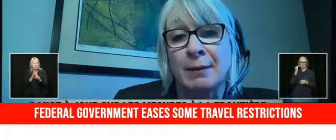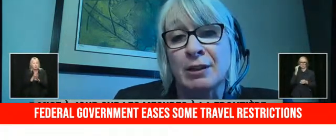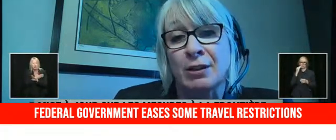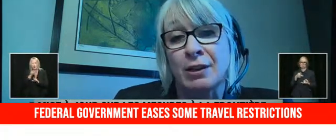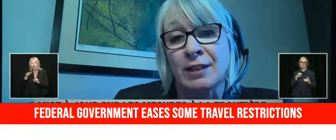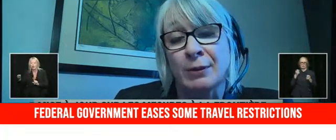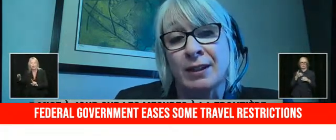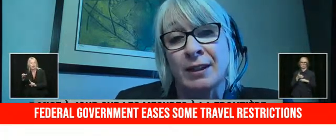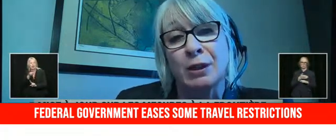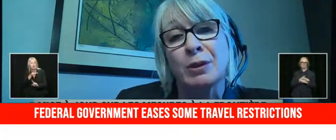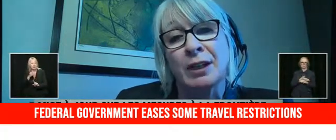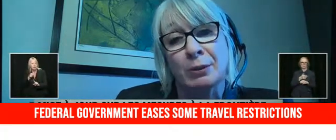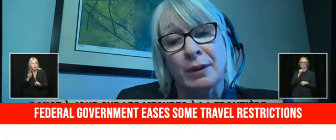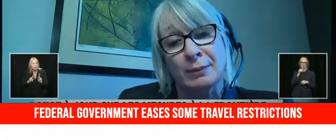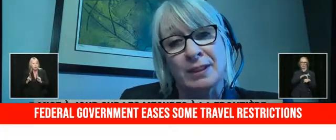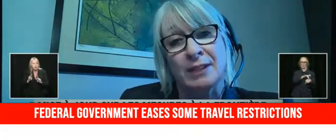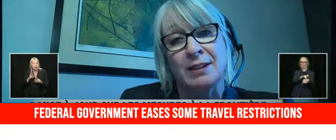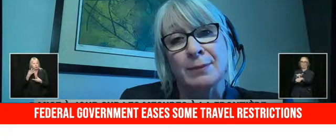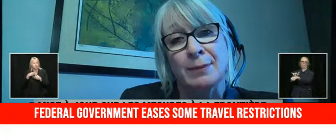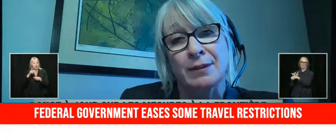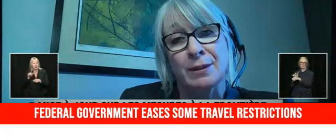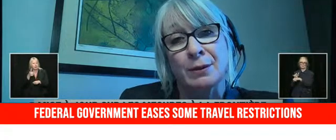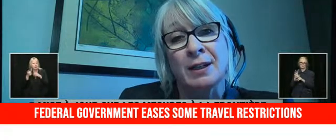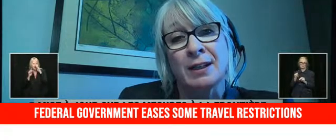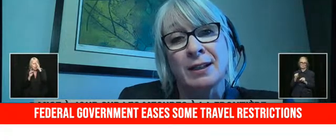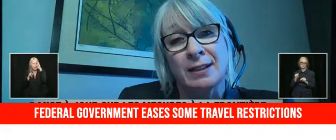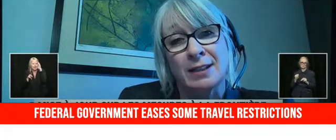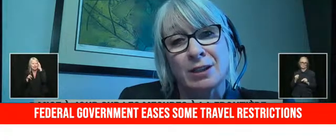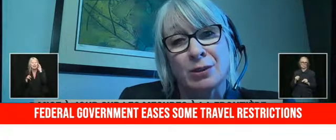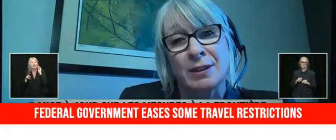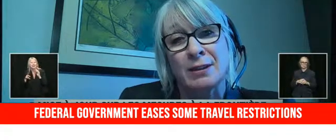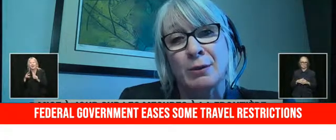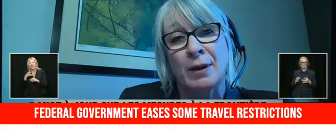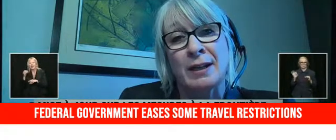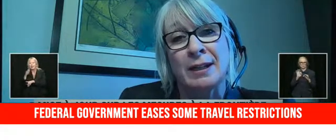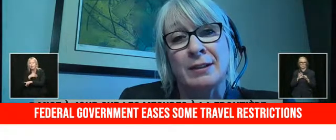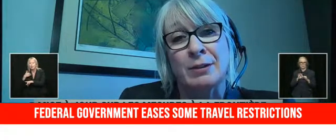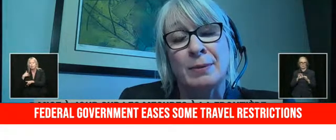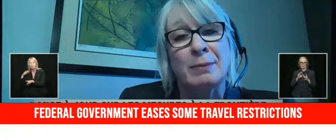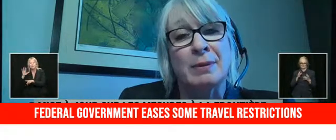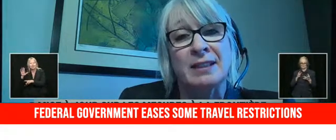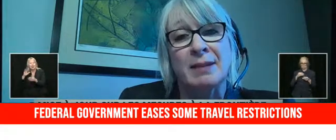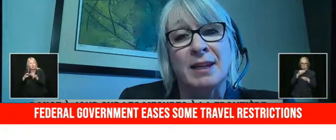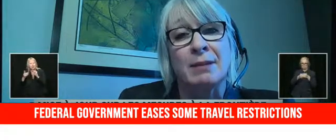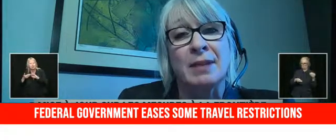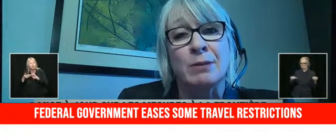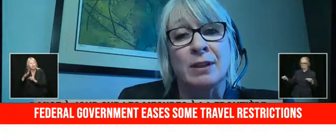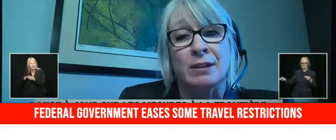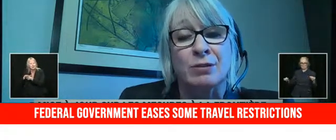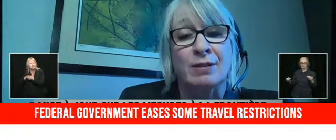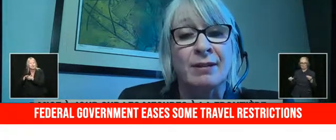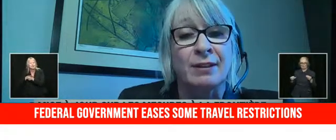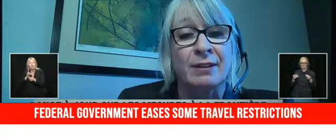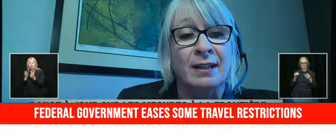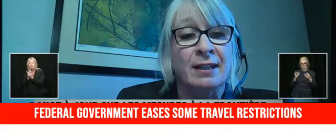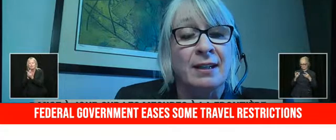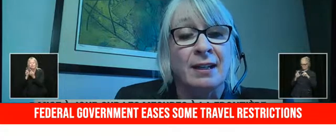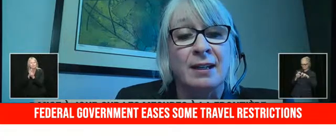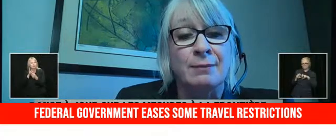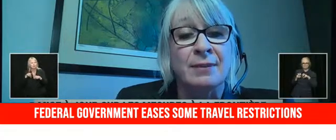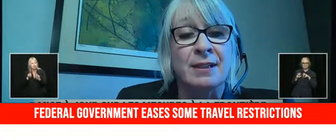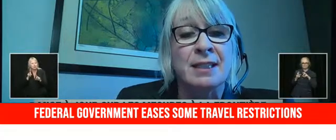people they may come into contact with, including other parliamentarians, but also constituents in their riding and other people that they may meet when they're